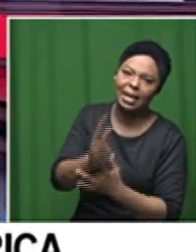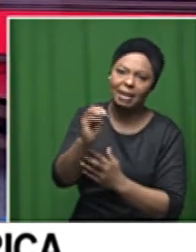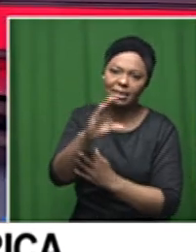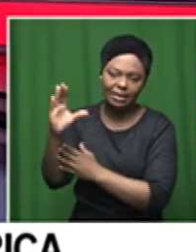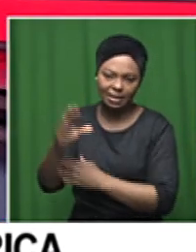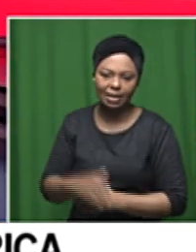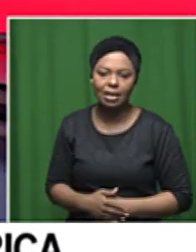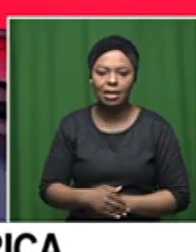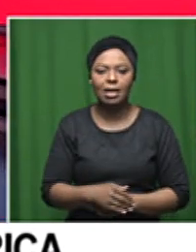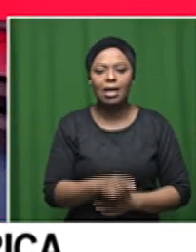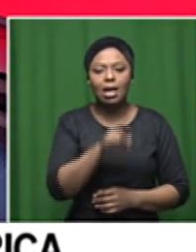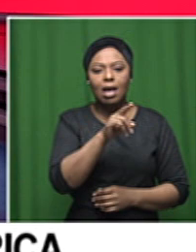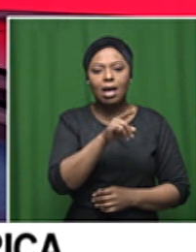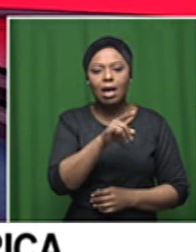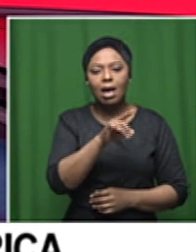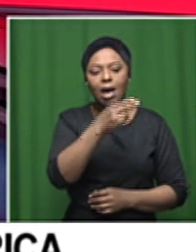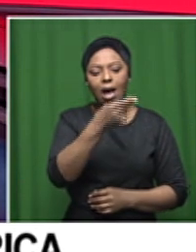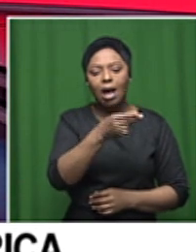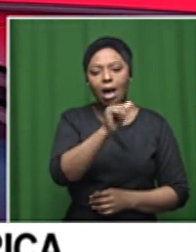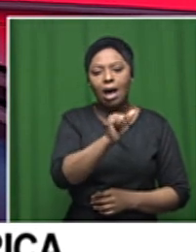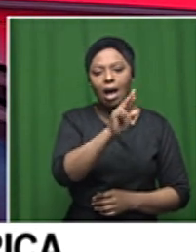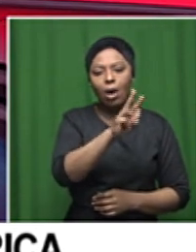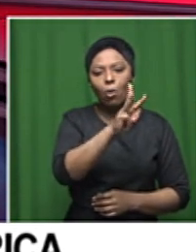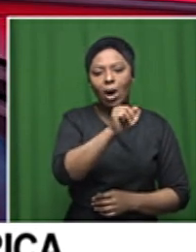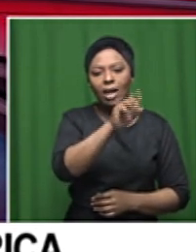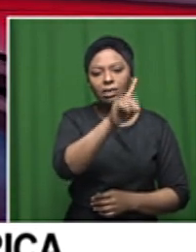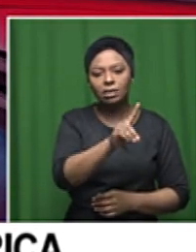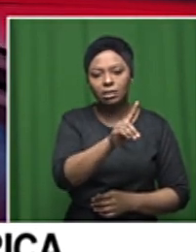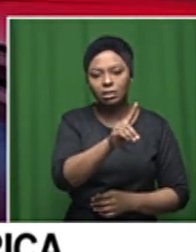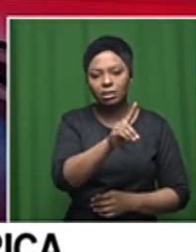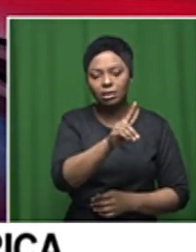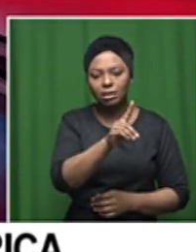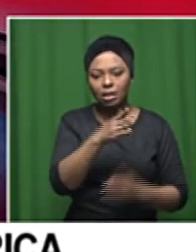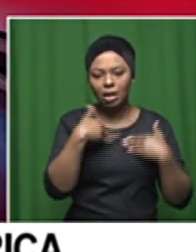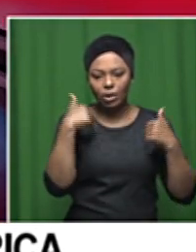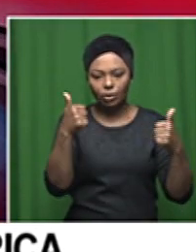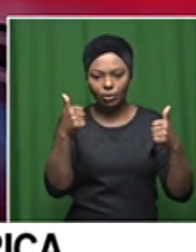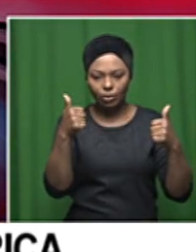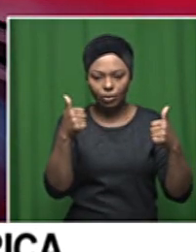Howard on the line. And Howard, how are you?